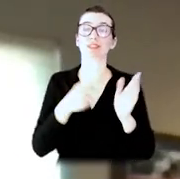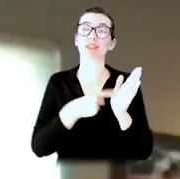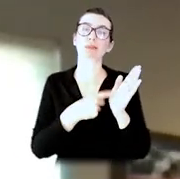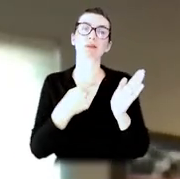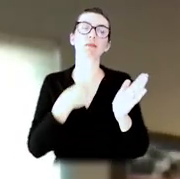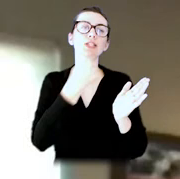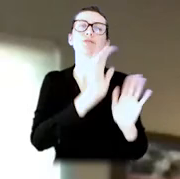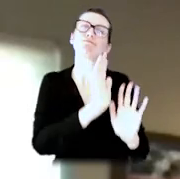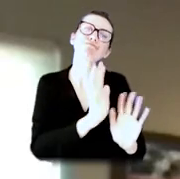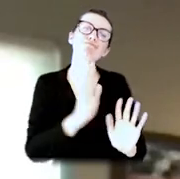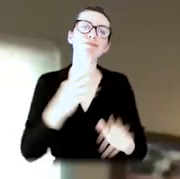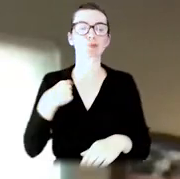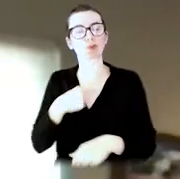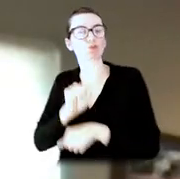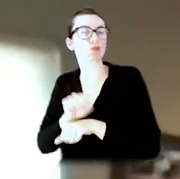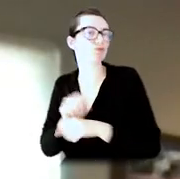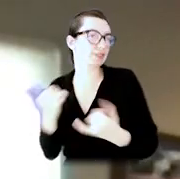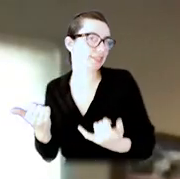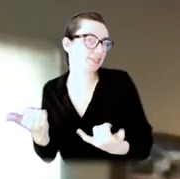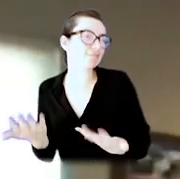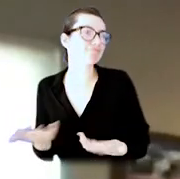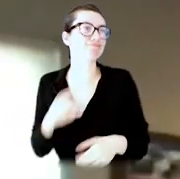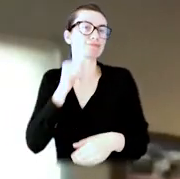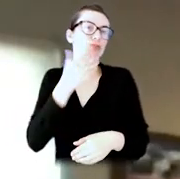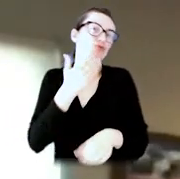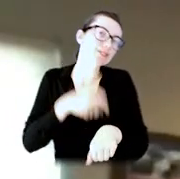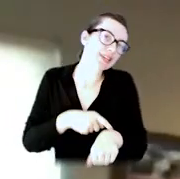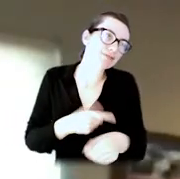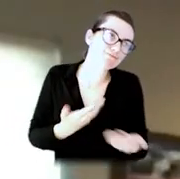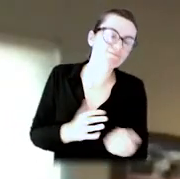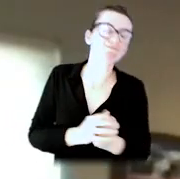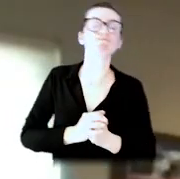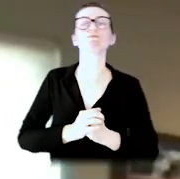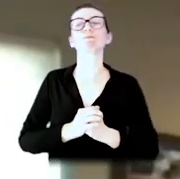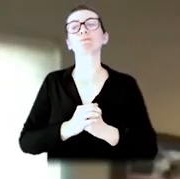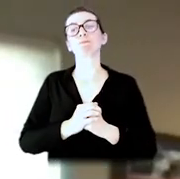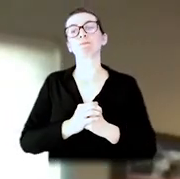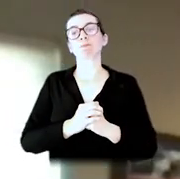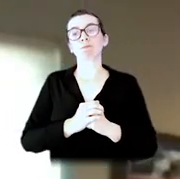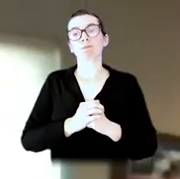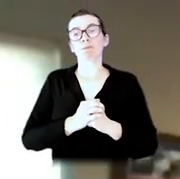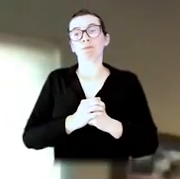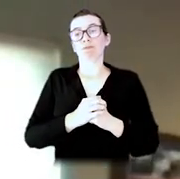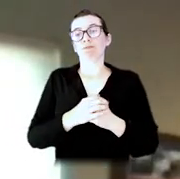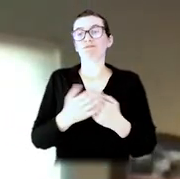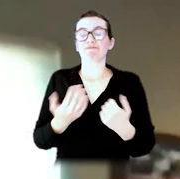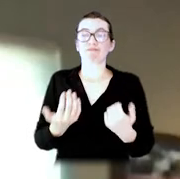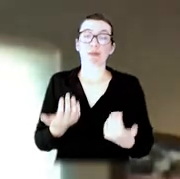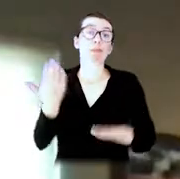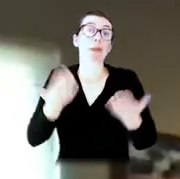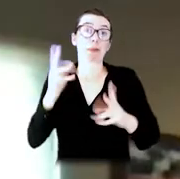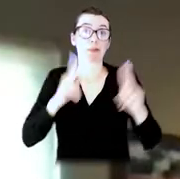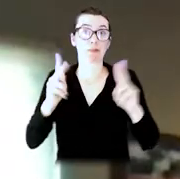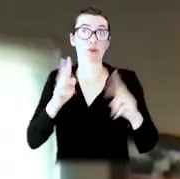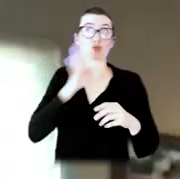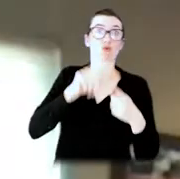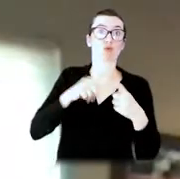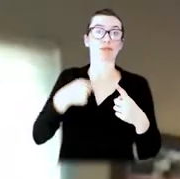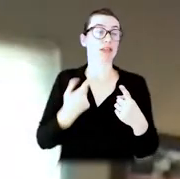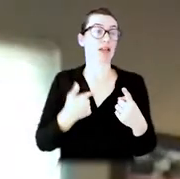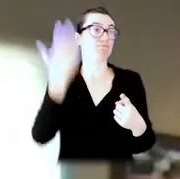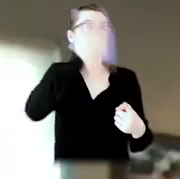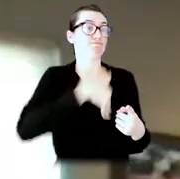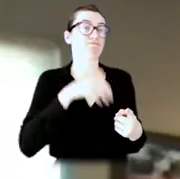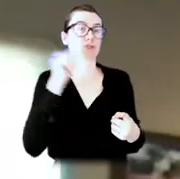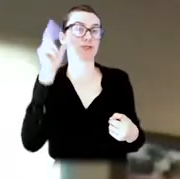we're working right now. And so this is not a good time. I'm sure sometimes they probably talk to me and I don't even hear them. I don't know.